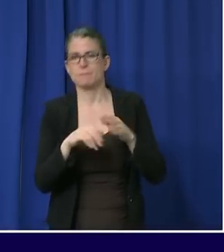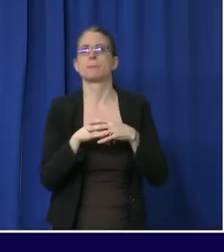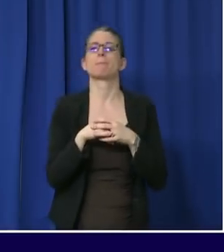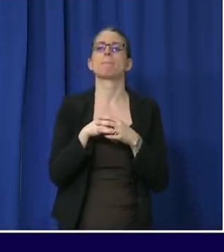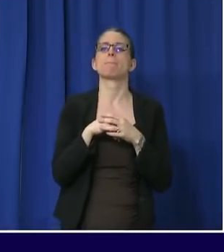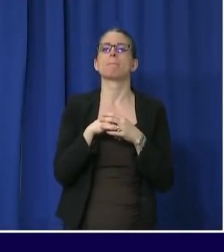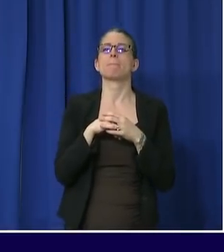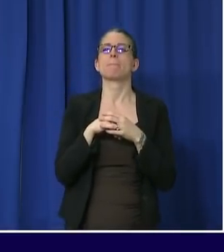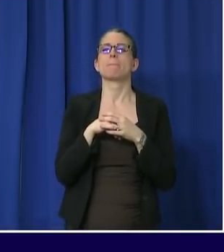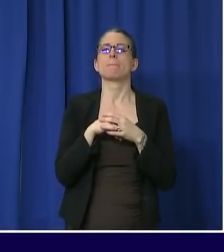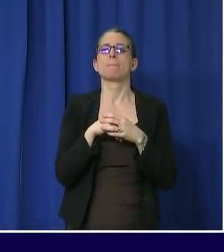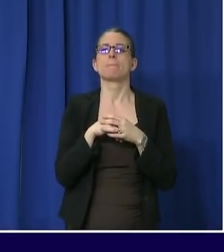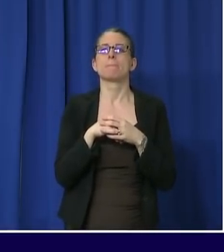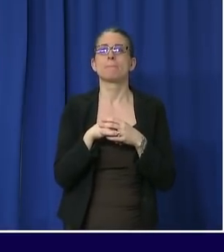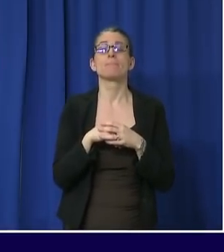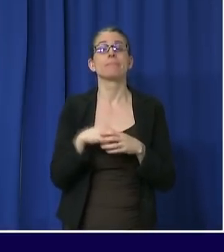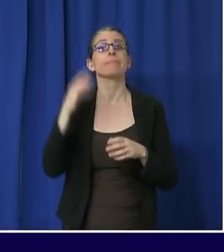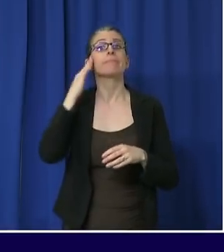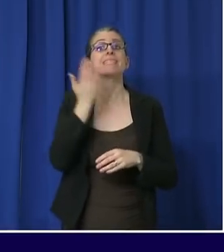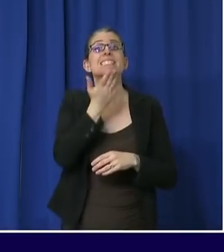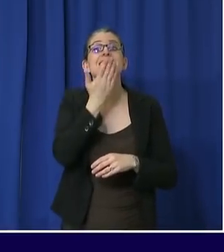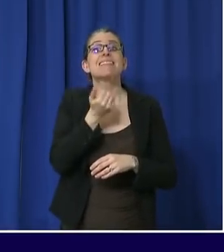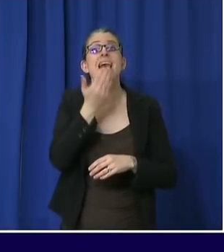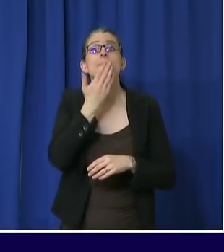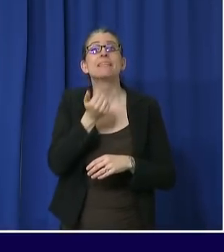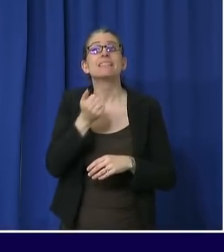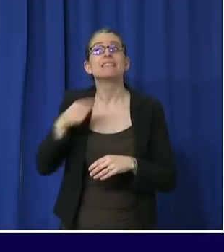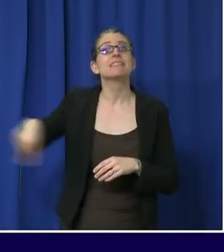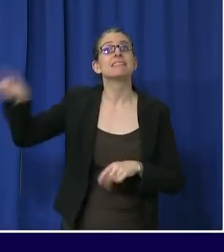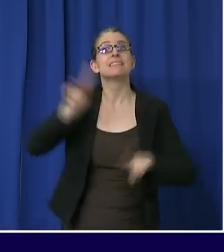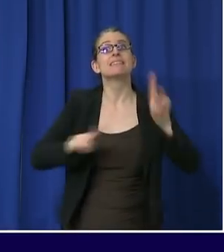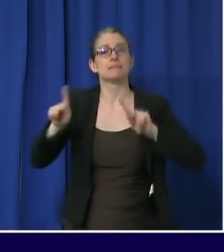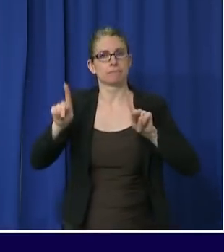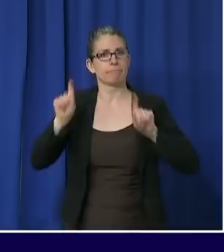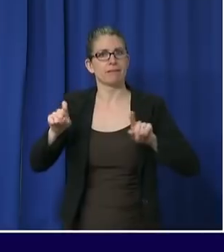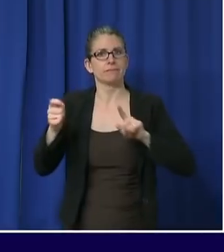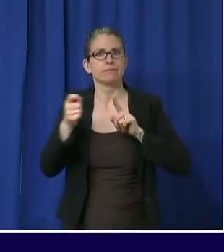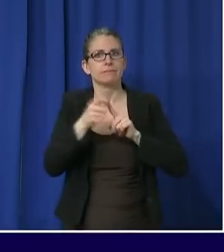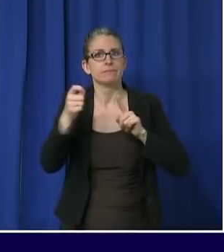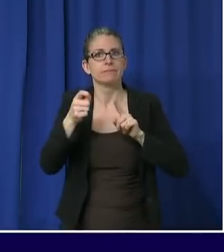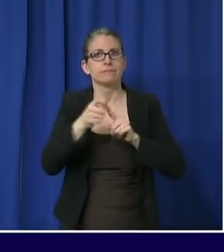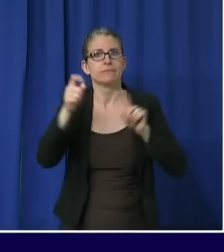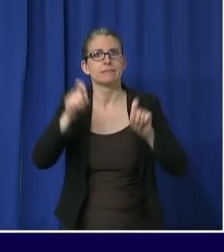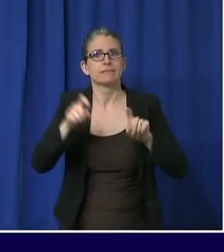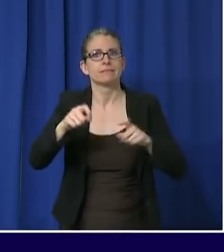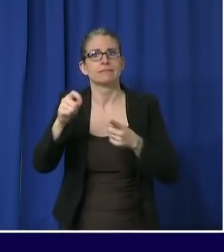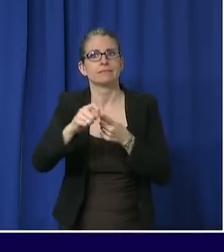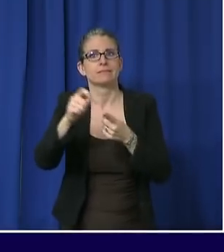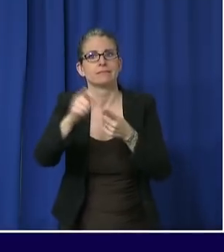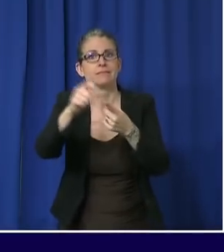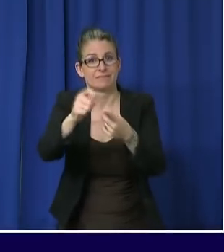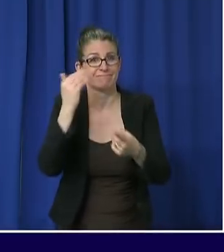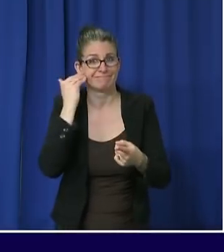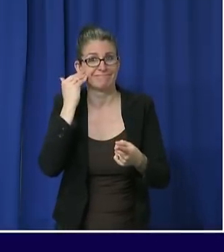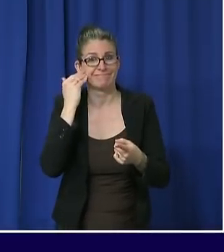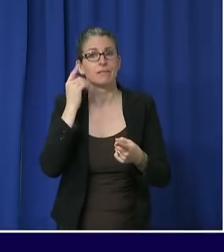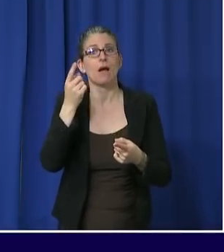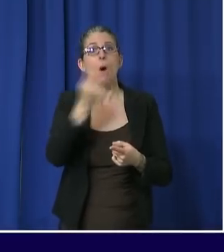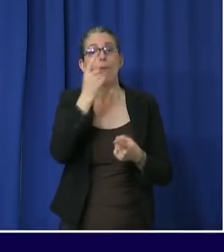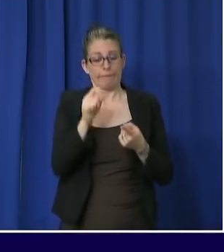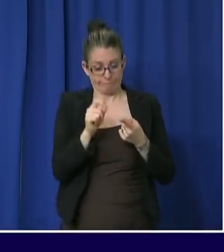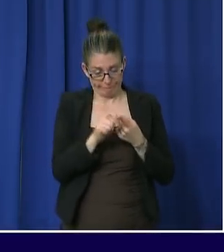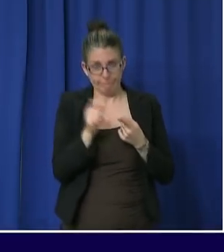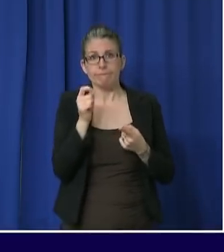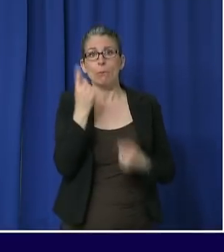that follows people for diabetes, right? That's not a test where we look at what percentage of the overall tests are above a certain